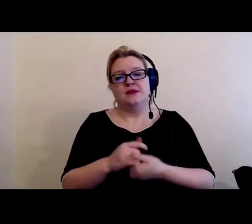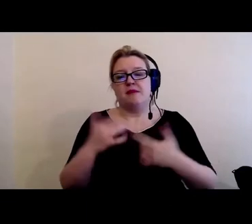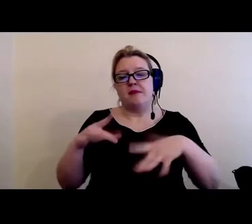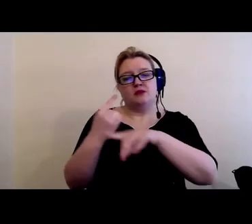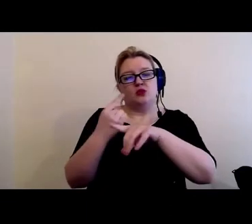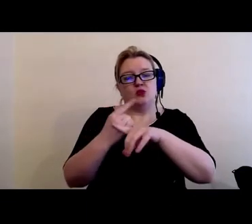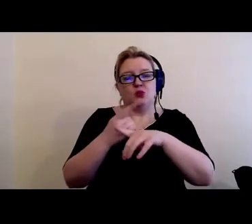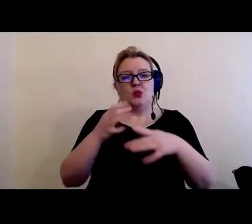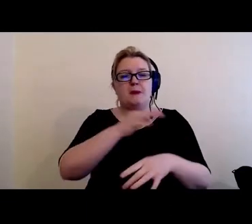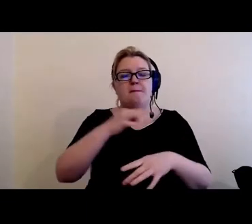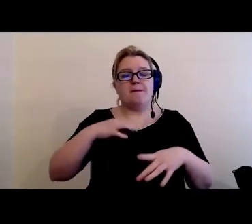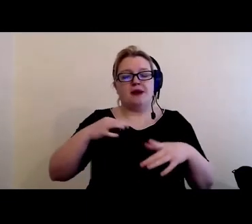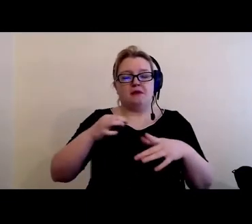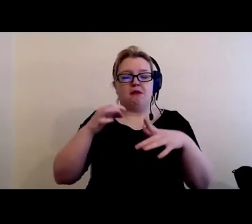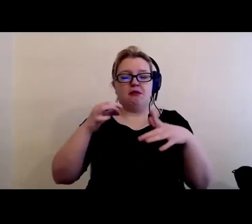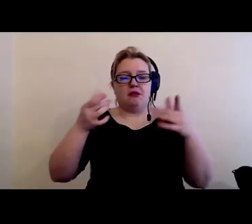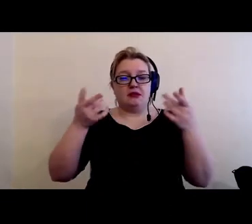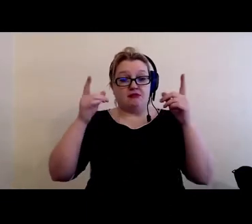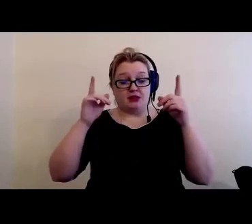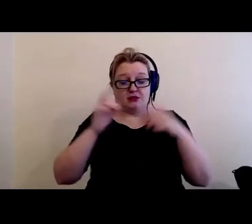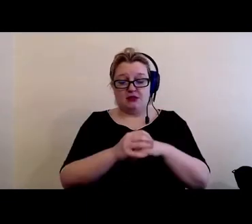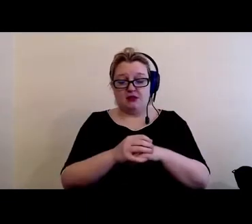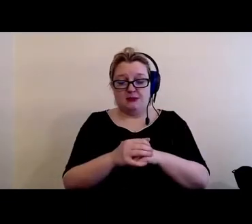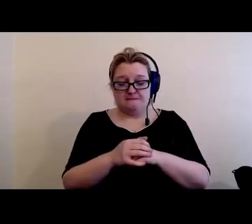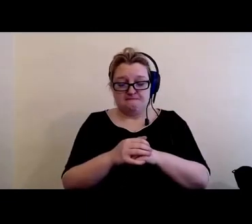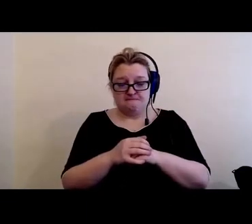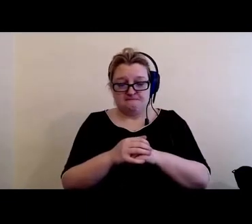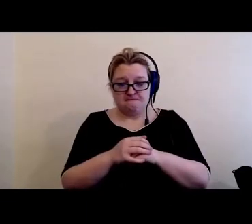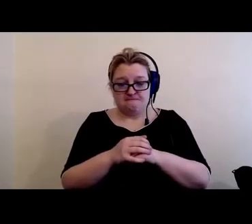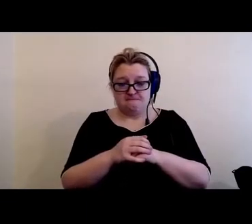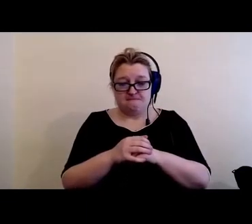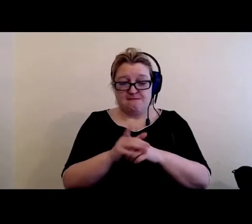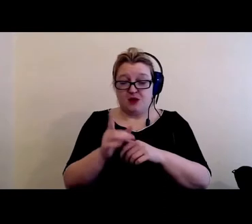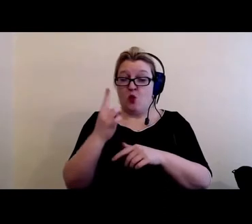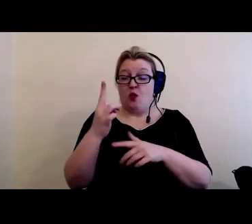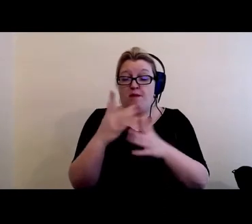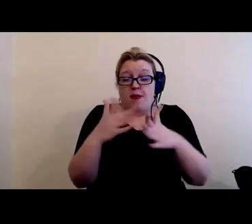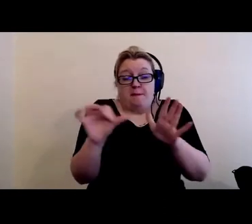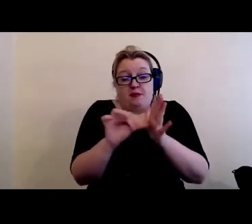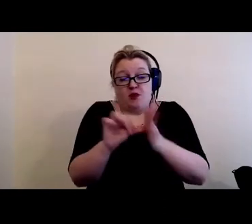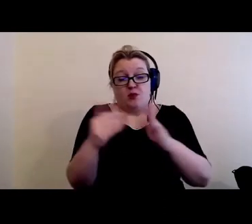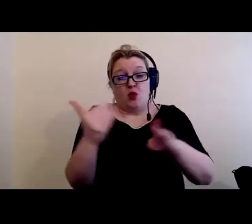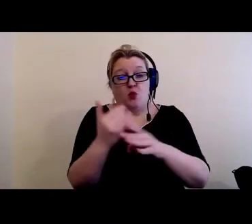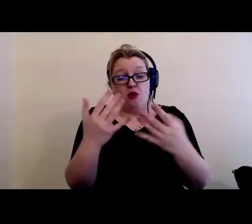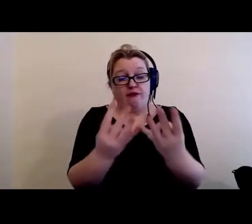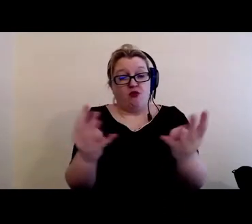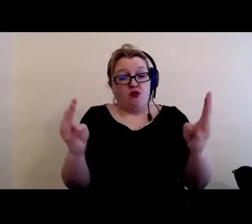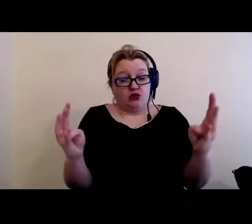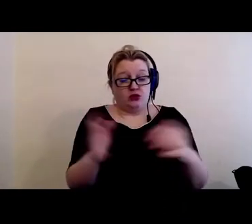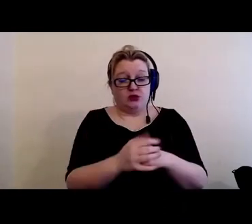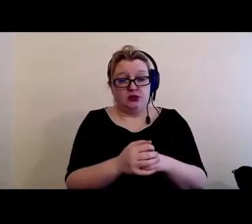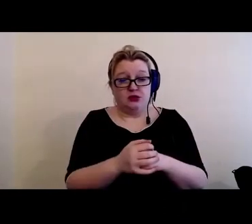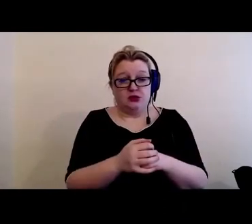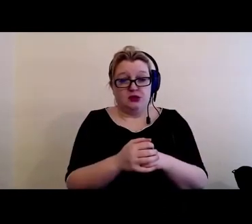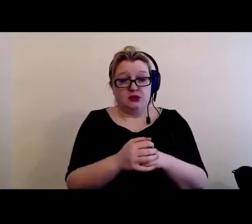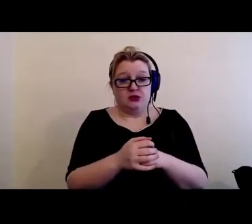mid-sized hospital, not a renowned teaching center. And he said one of our biggest workforce problems was our best staff would leave to work in the big